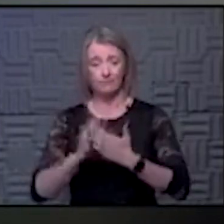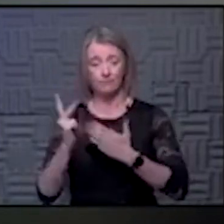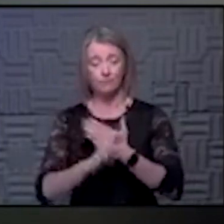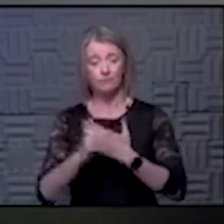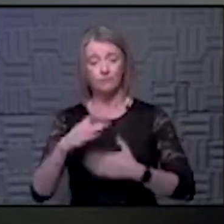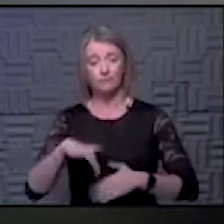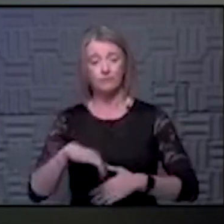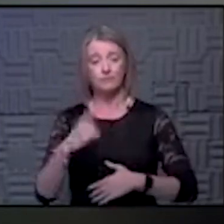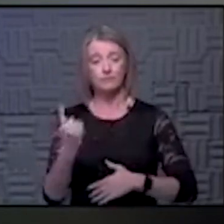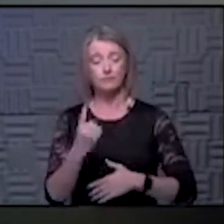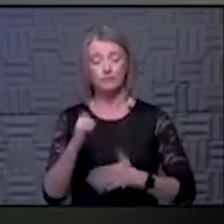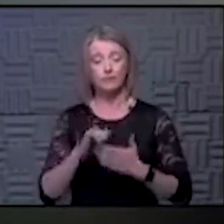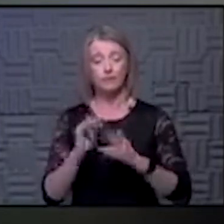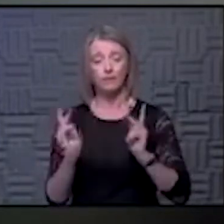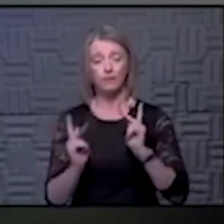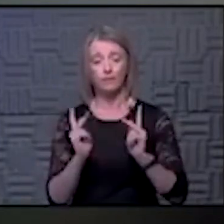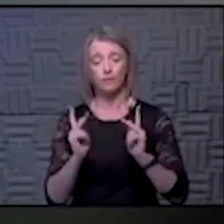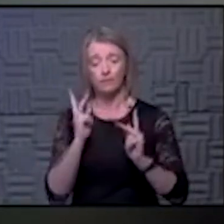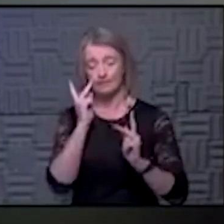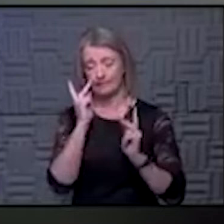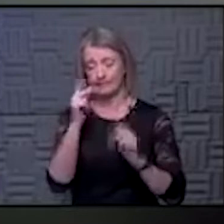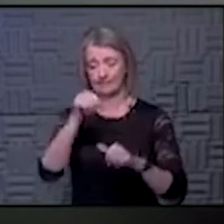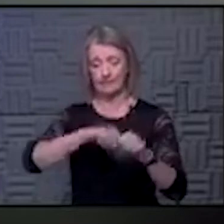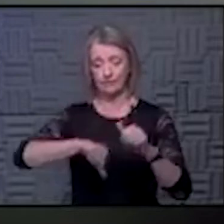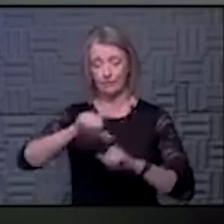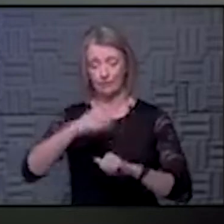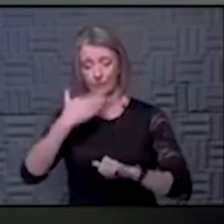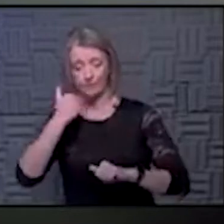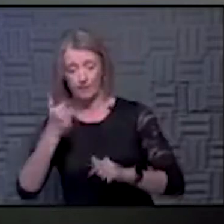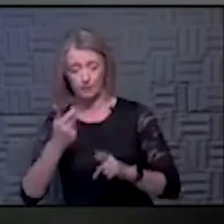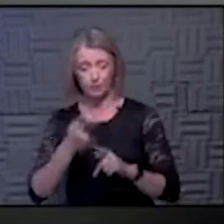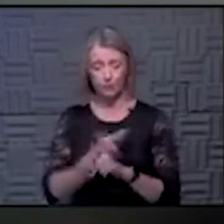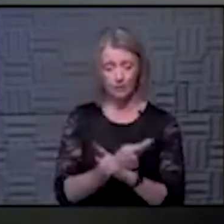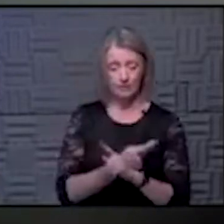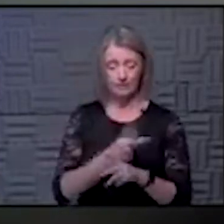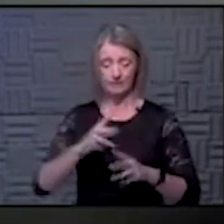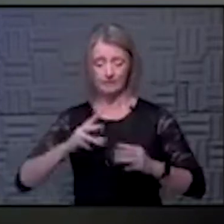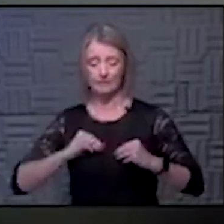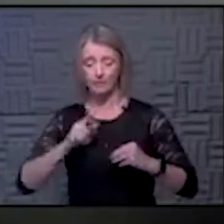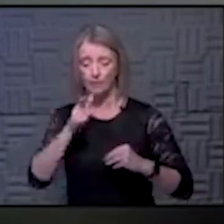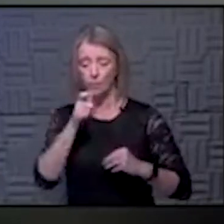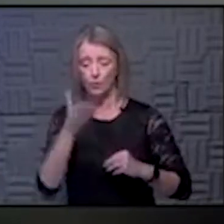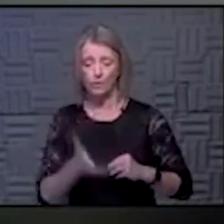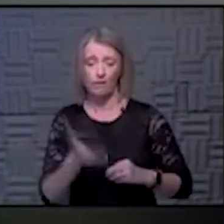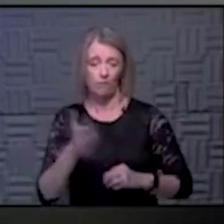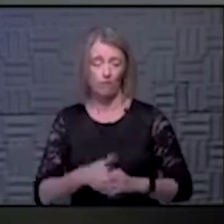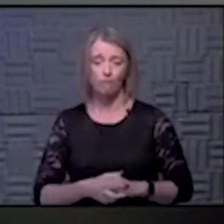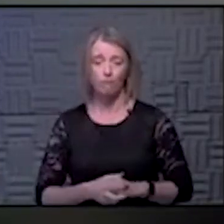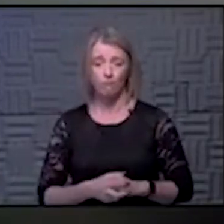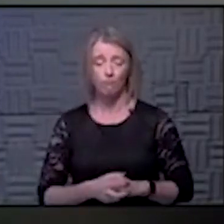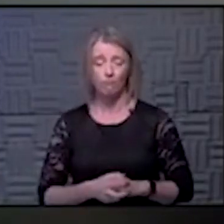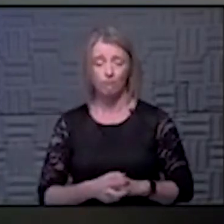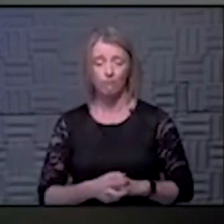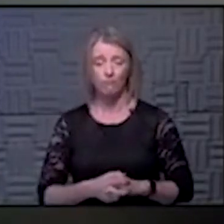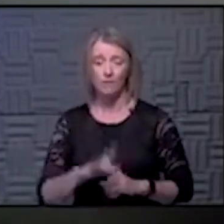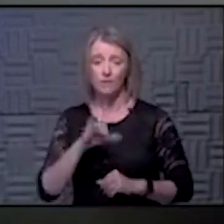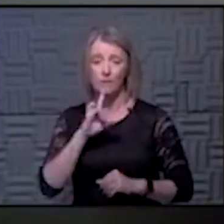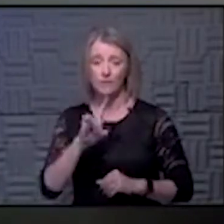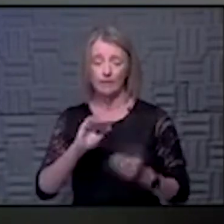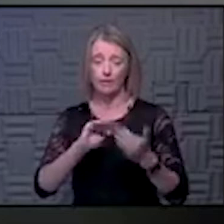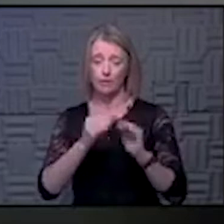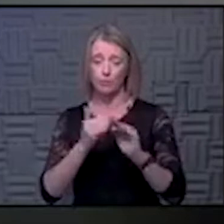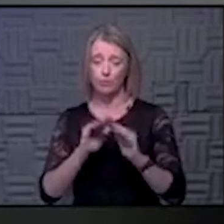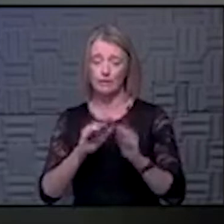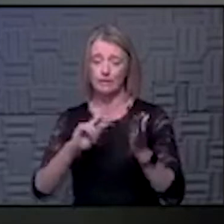something where folks get to see each other at their best and their worst and accept each other for all of it. And that's really what community